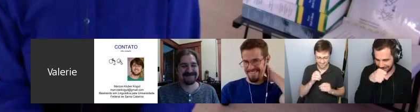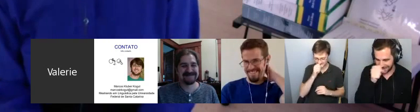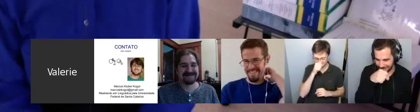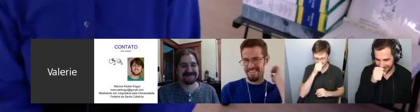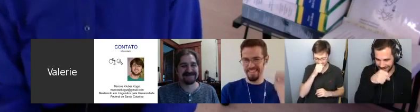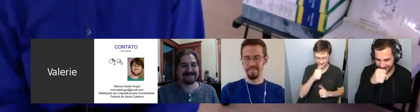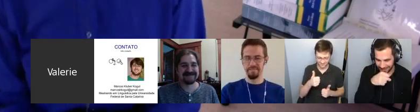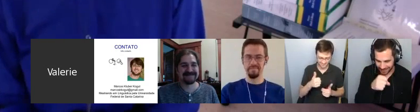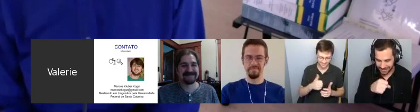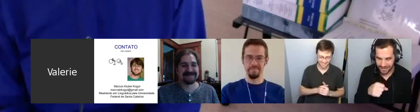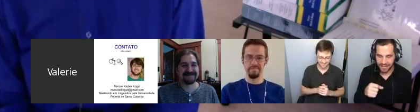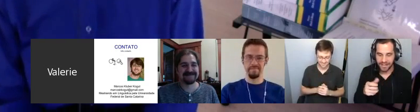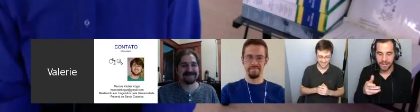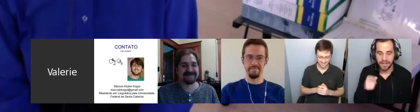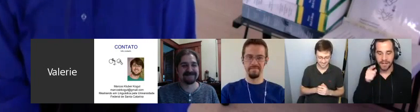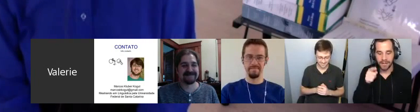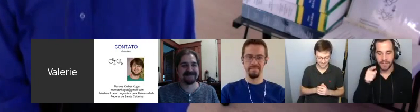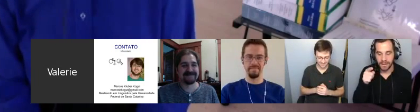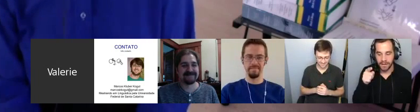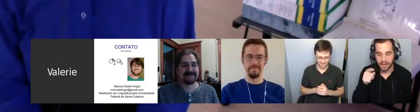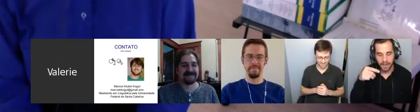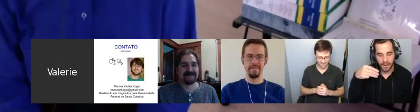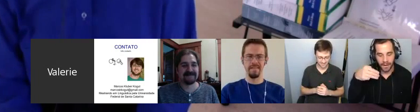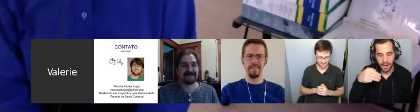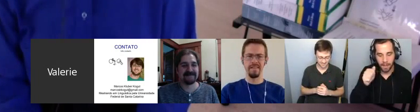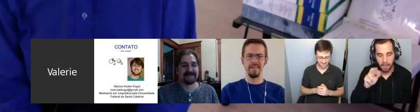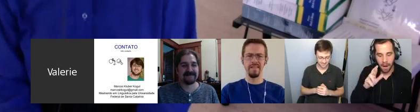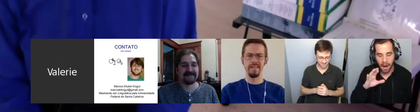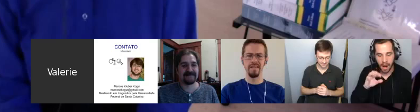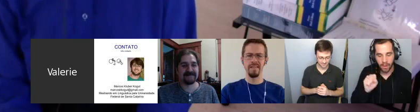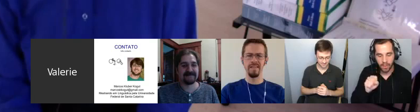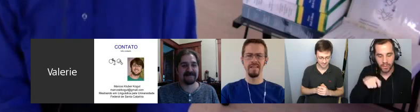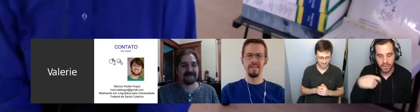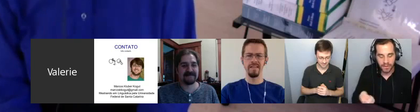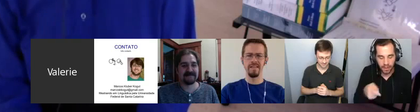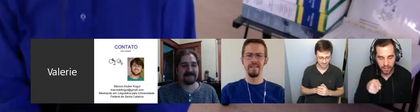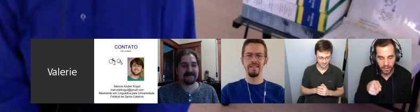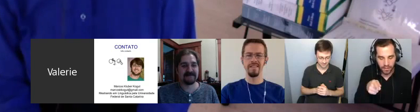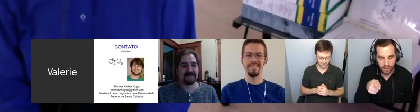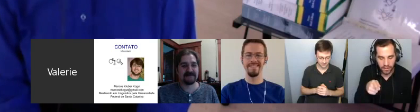And Marcos, what is your name sign? What is your name sign, Marcos?